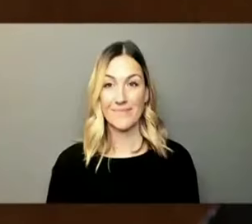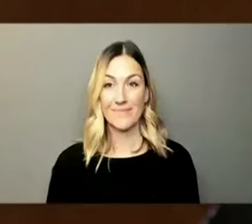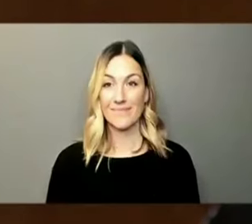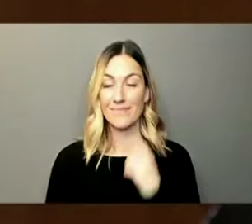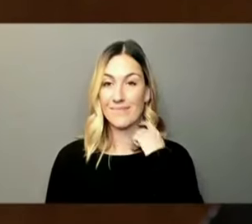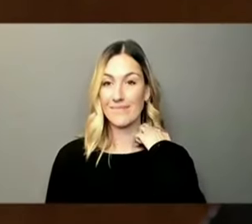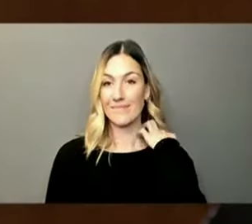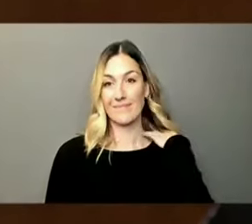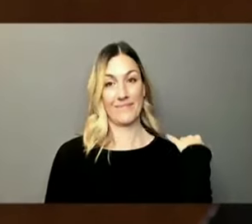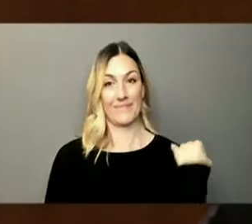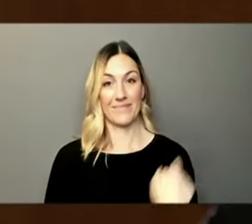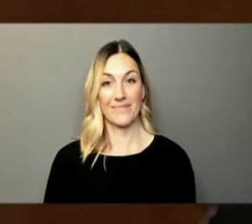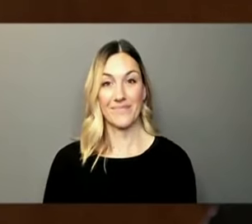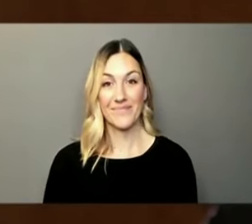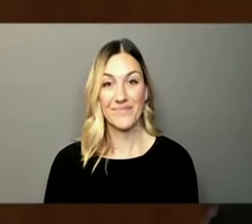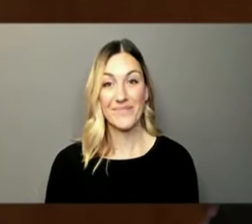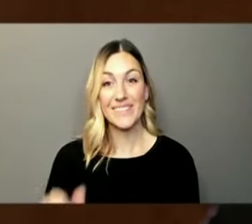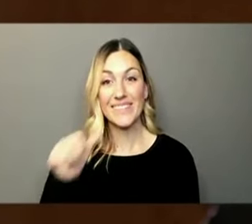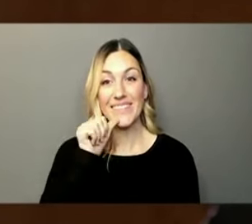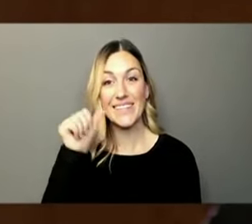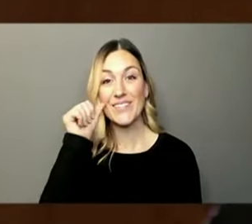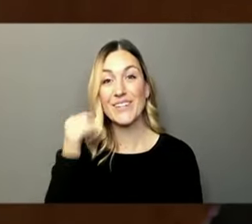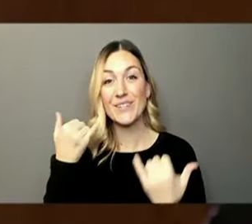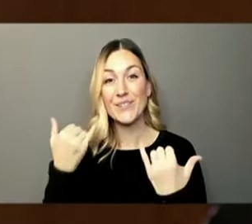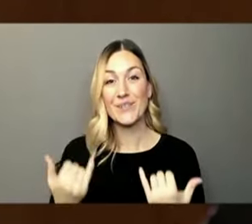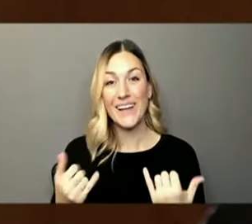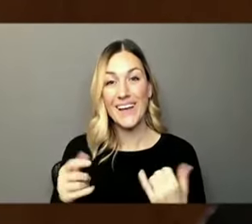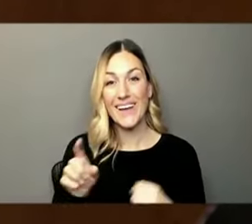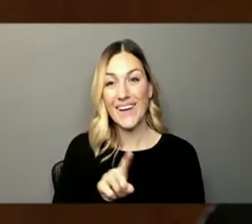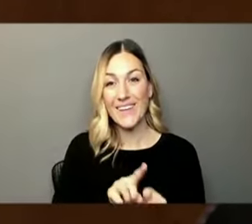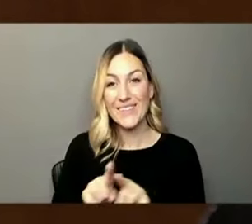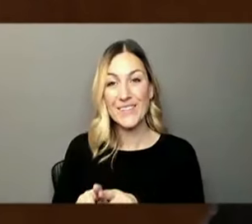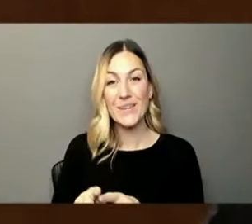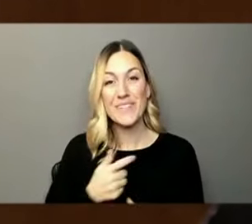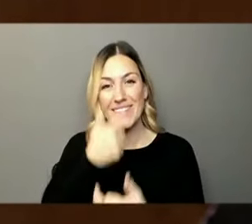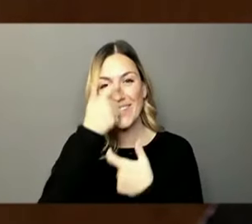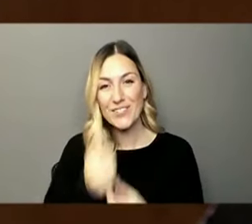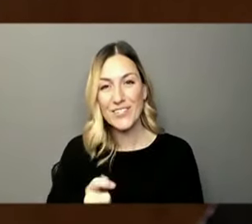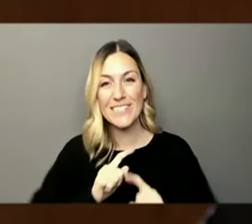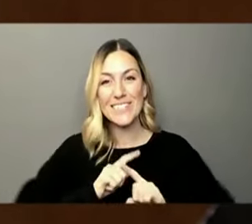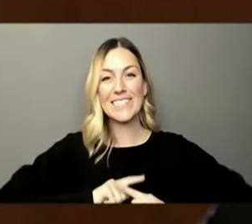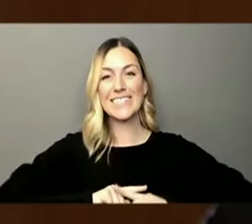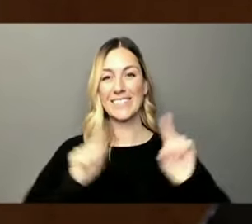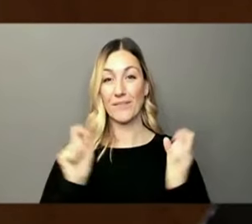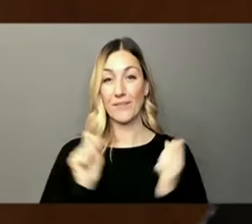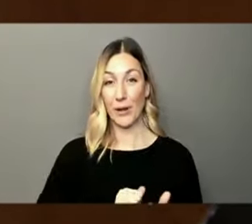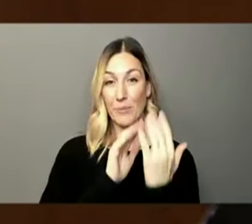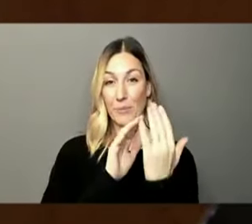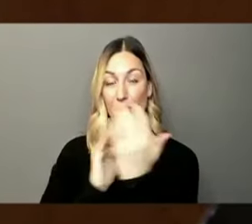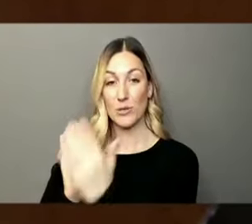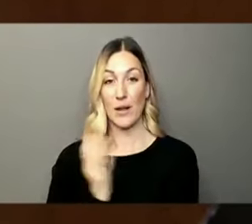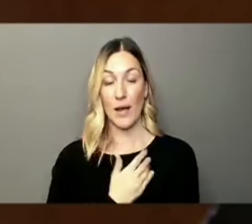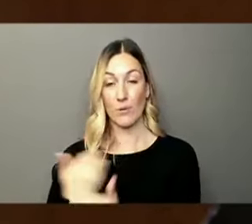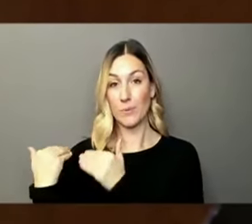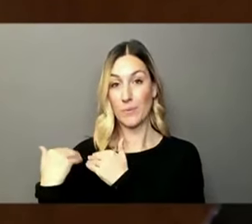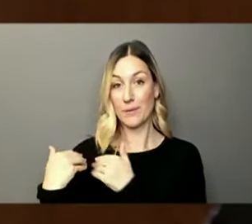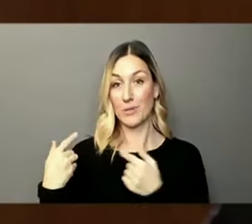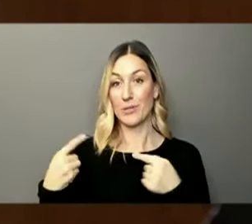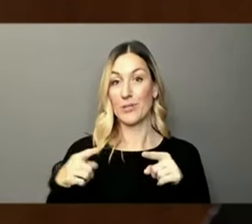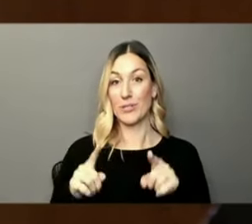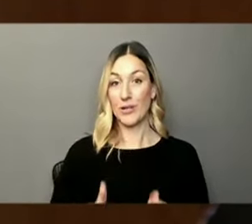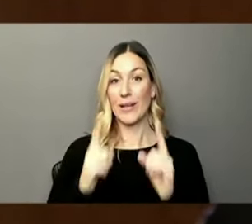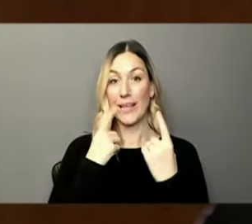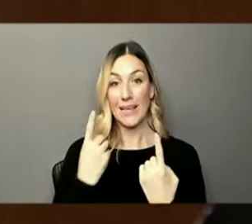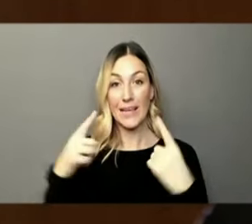going on today as well. And so it was very interesting to hear the approaches everybody's taking. I think what was tasked to us in the grant announcement was